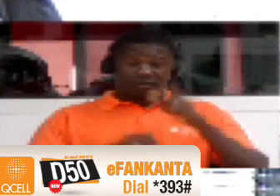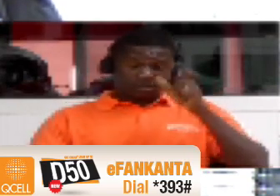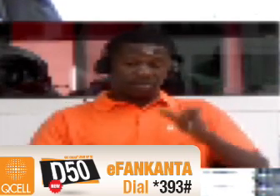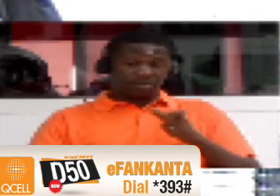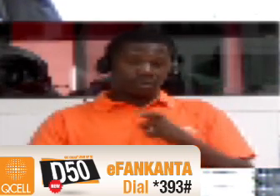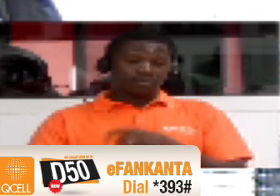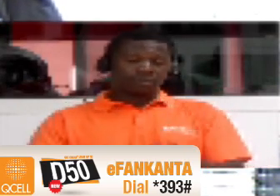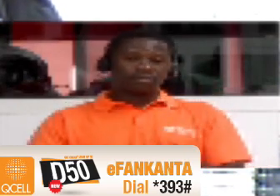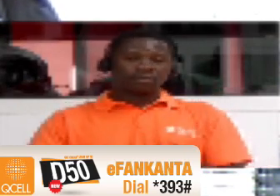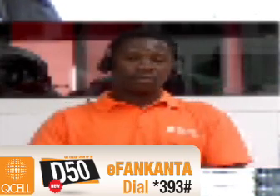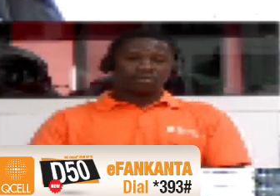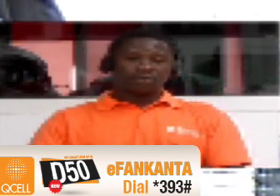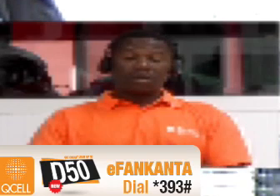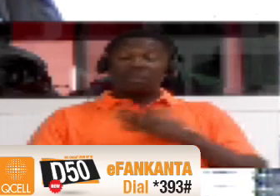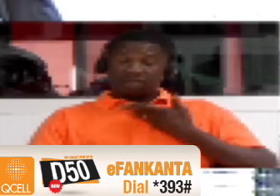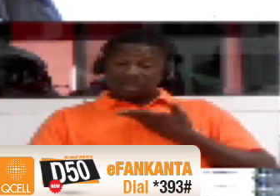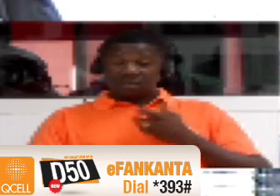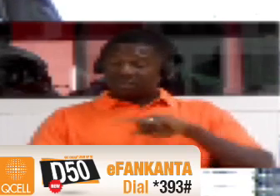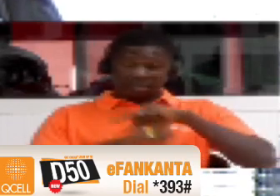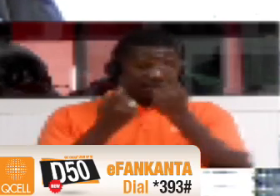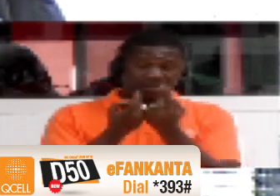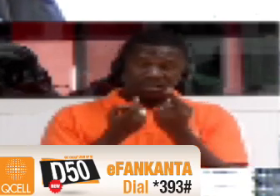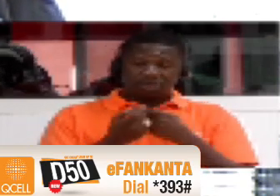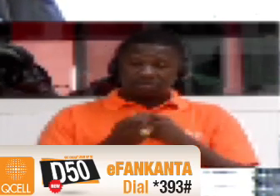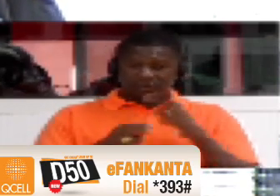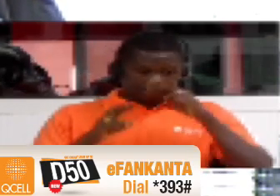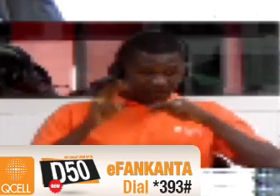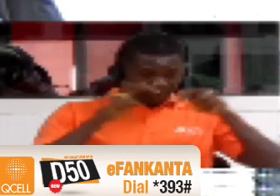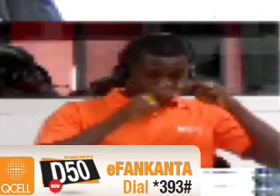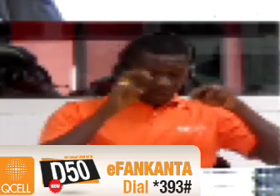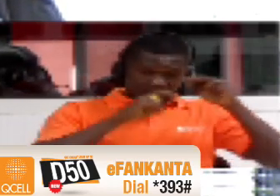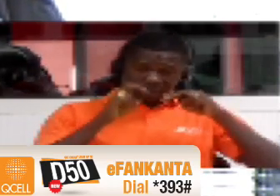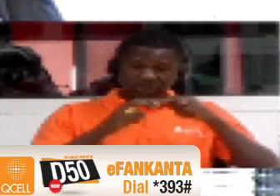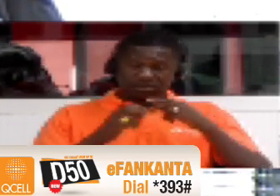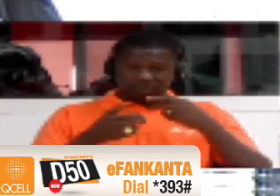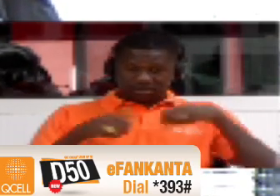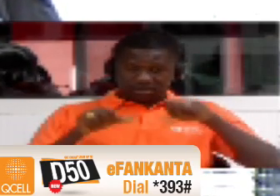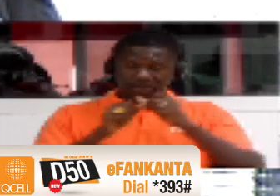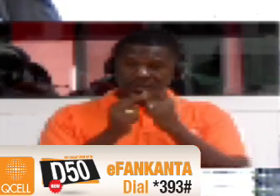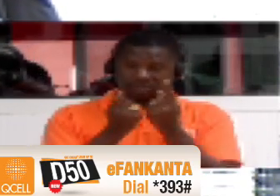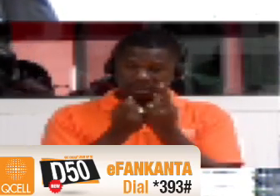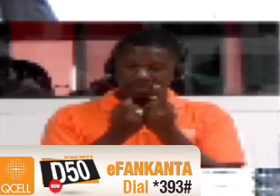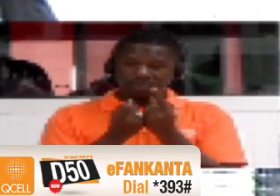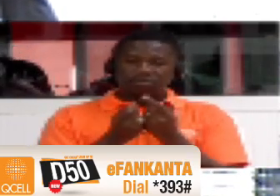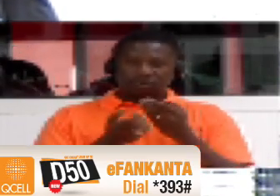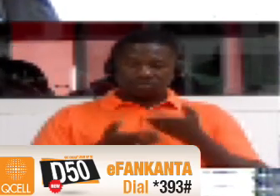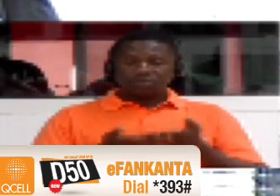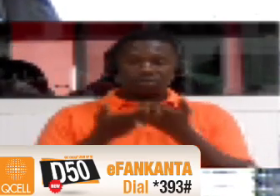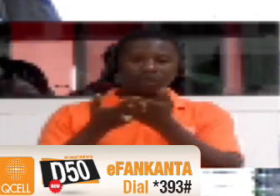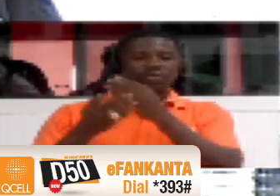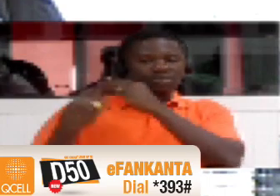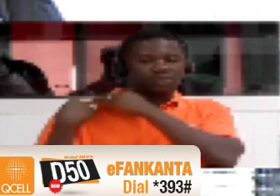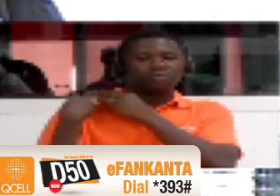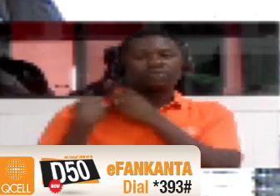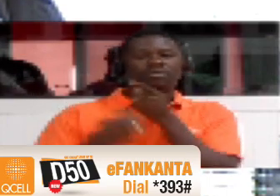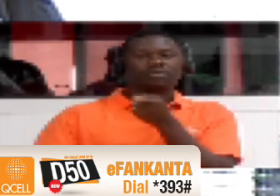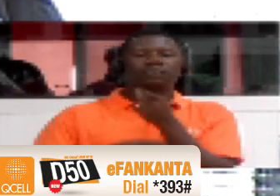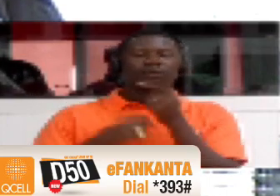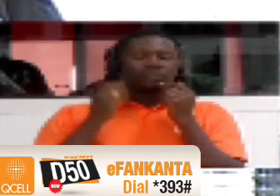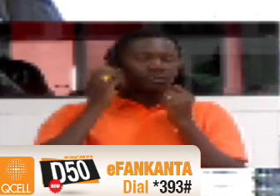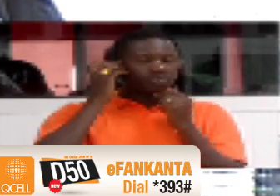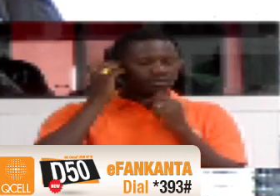hajo seto minyanda kiskisla. If we have any mission that needed investigations. Adunal bulu. We will leave that in